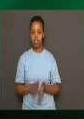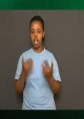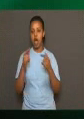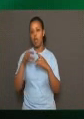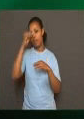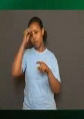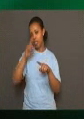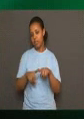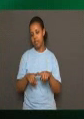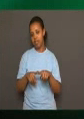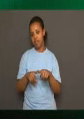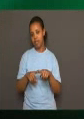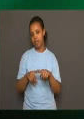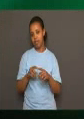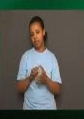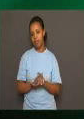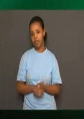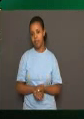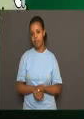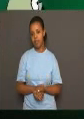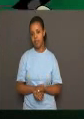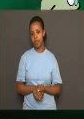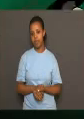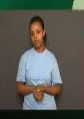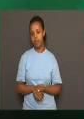Let's get back to our lesson.